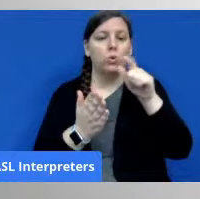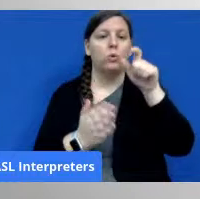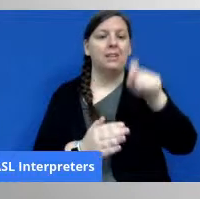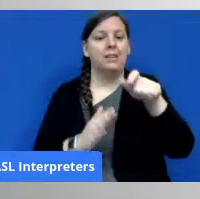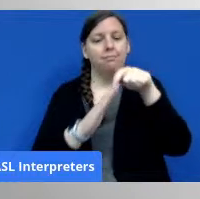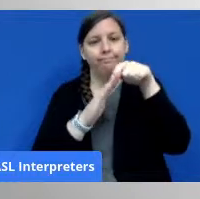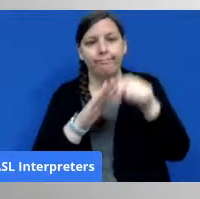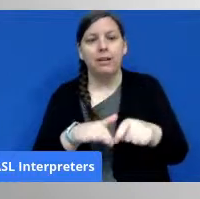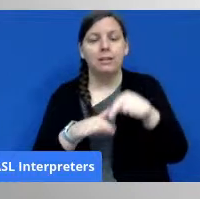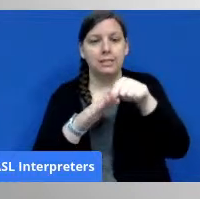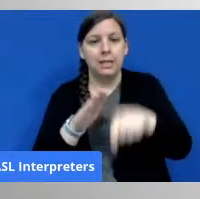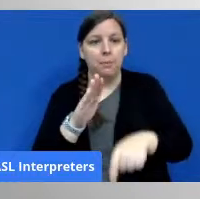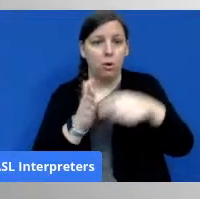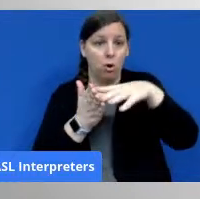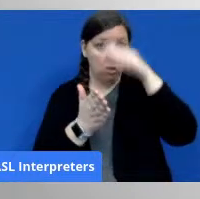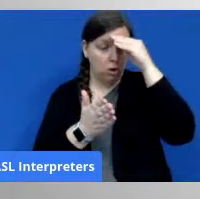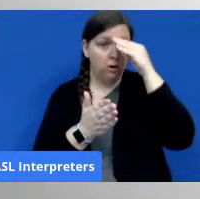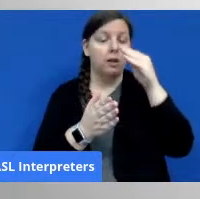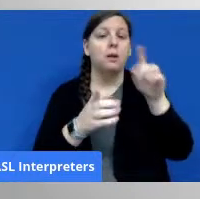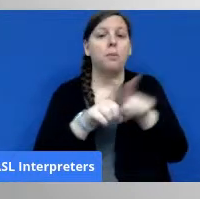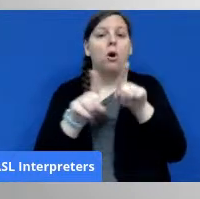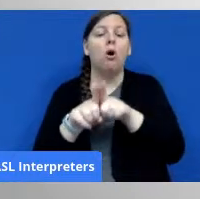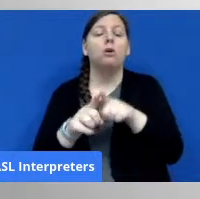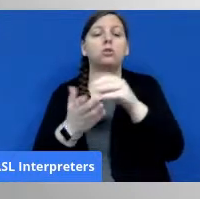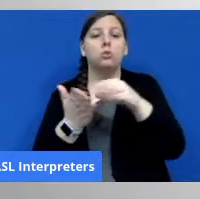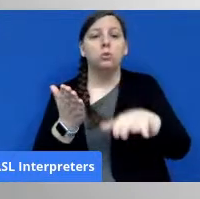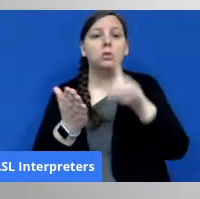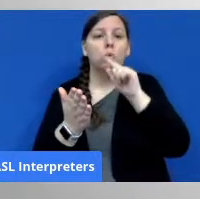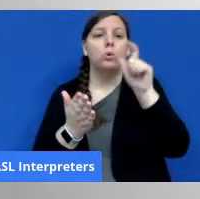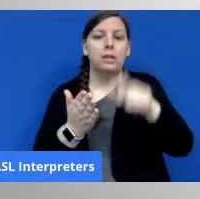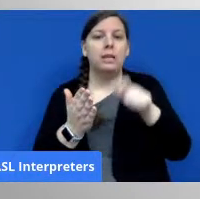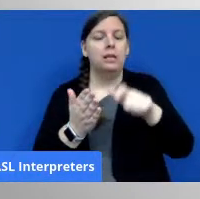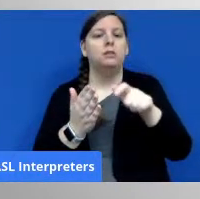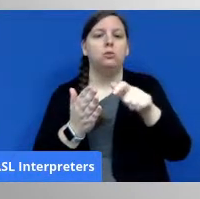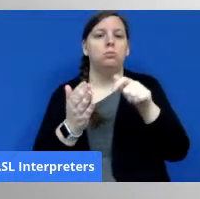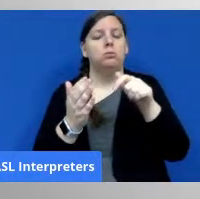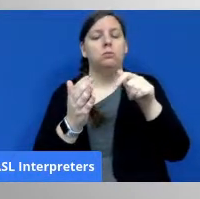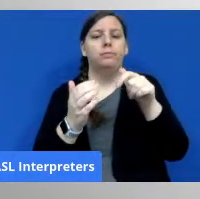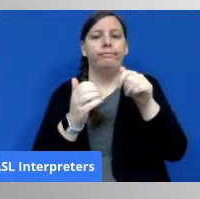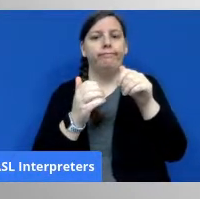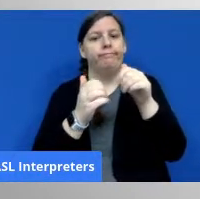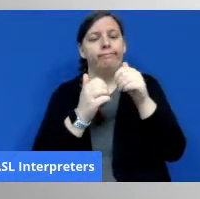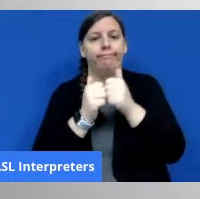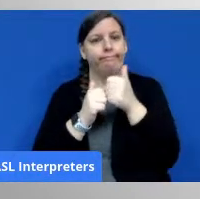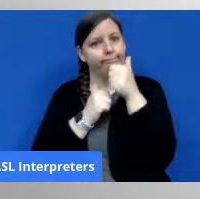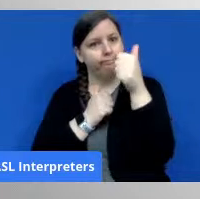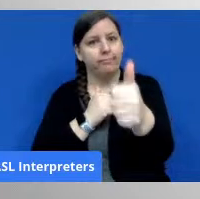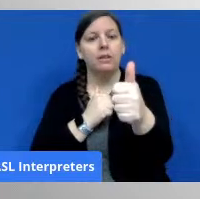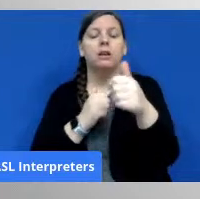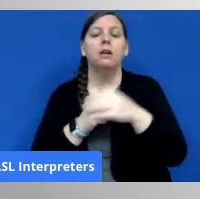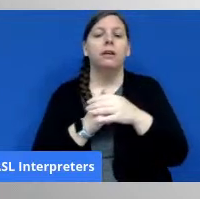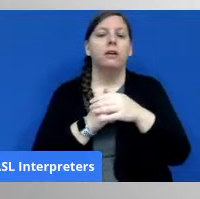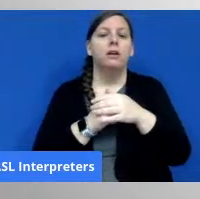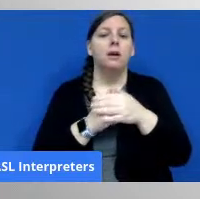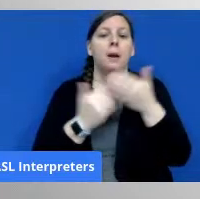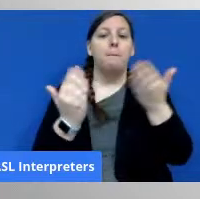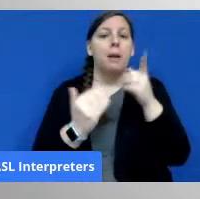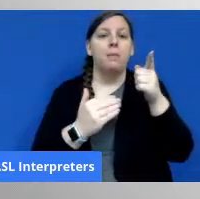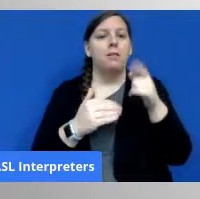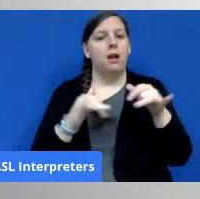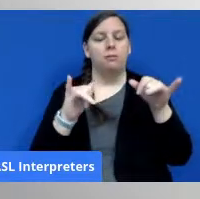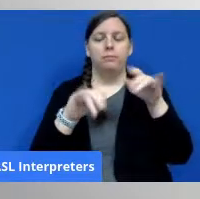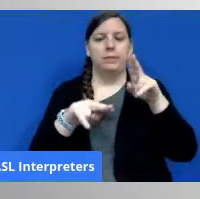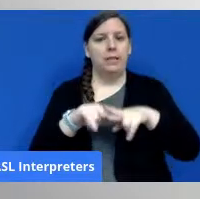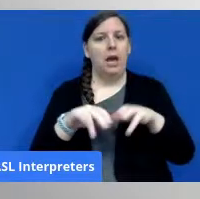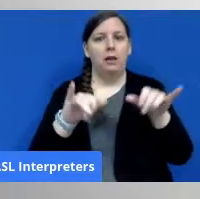for students who need to be accelerated. There are some students who might sit at the same 80% and they've always been there.